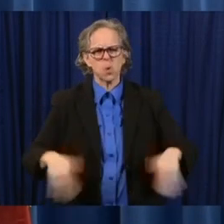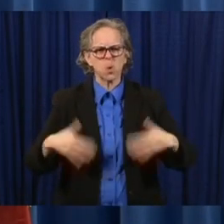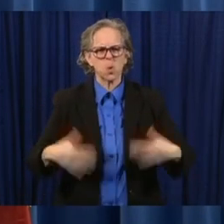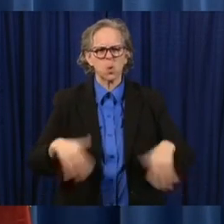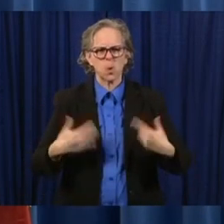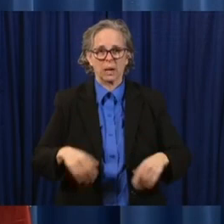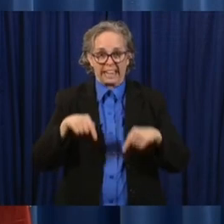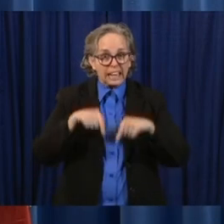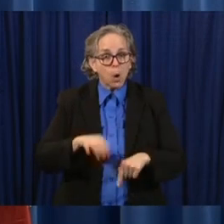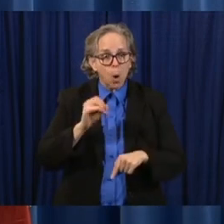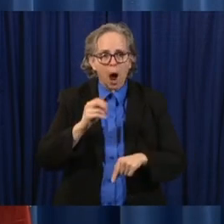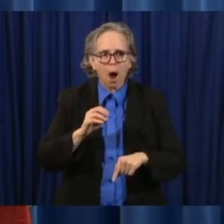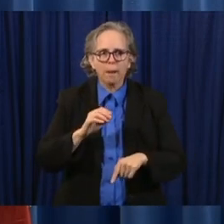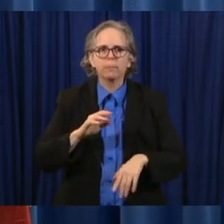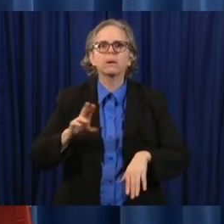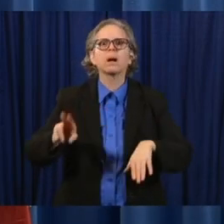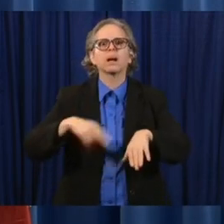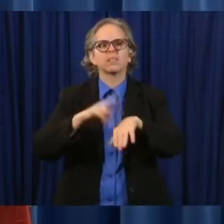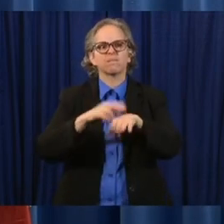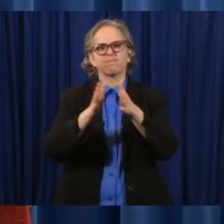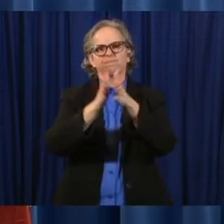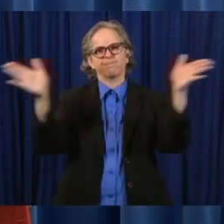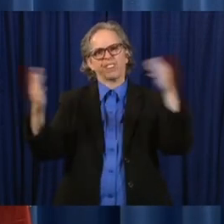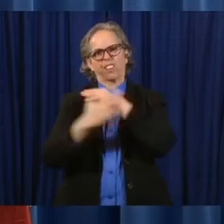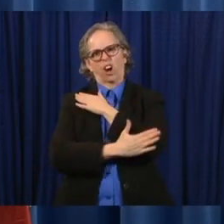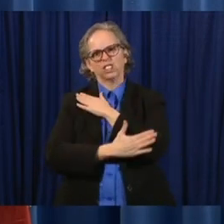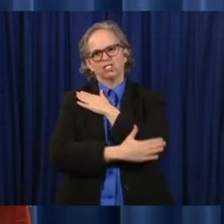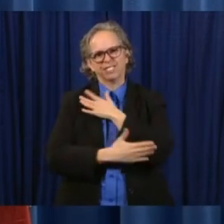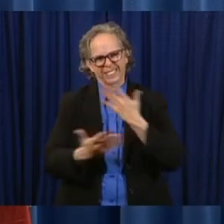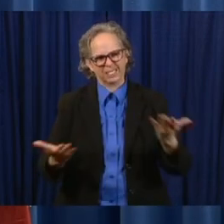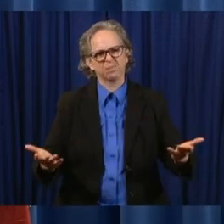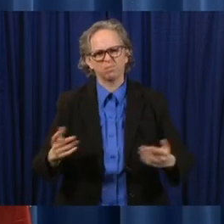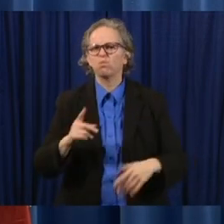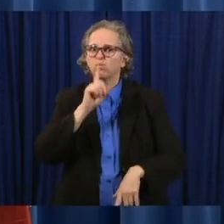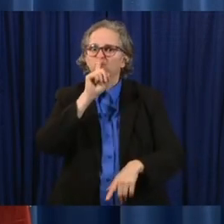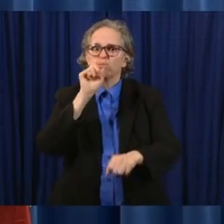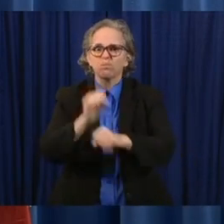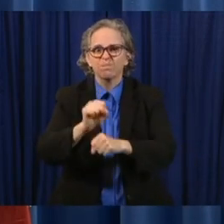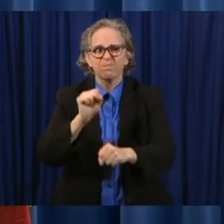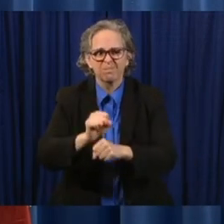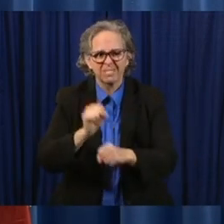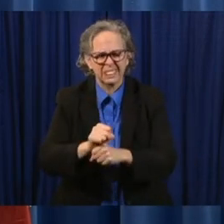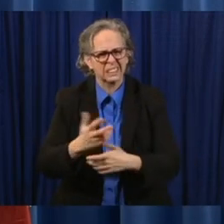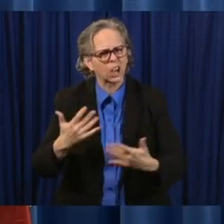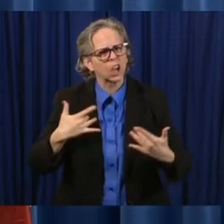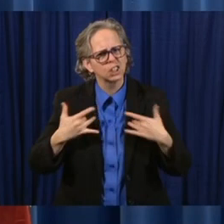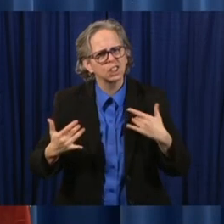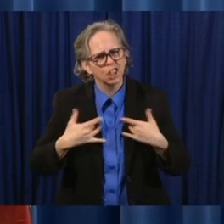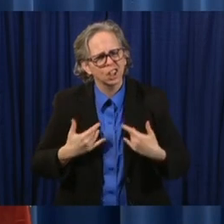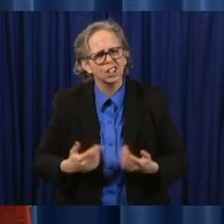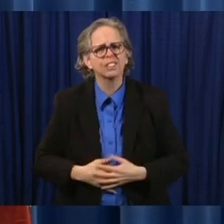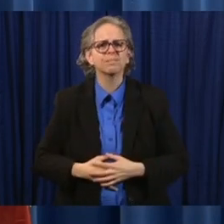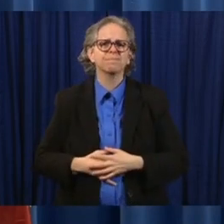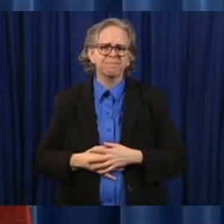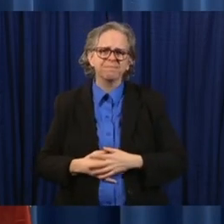as well, but it is very, very concerning. concerning. And let me just